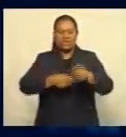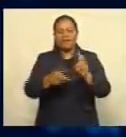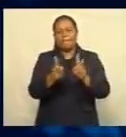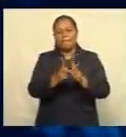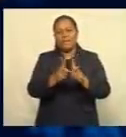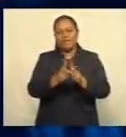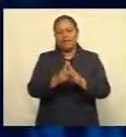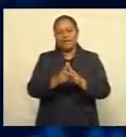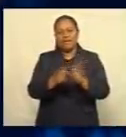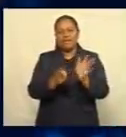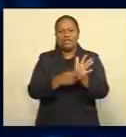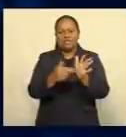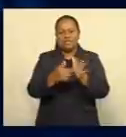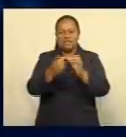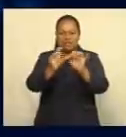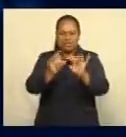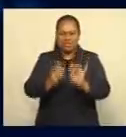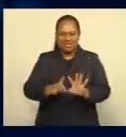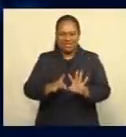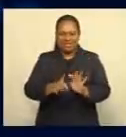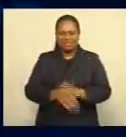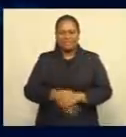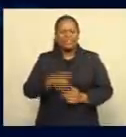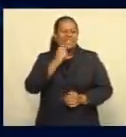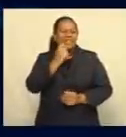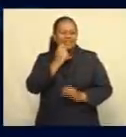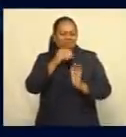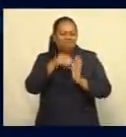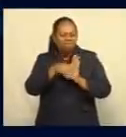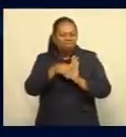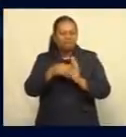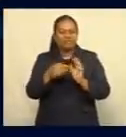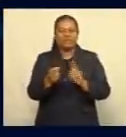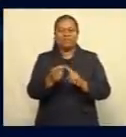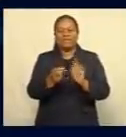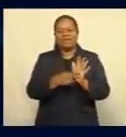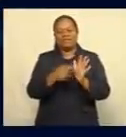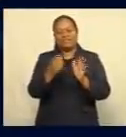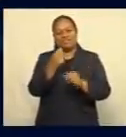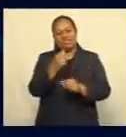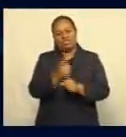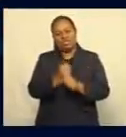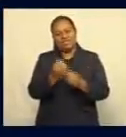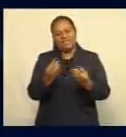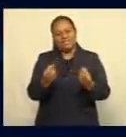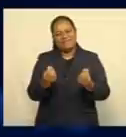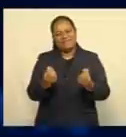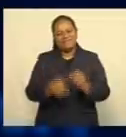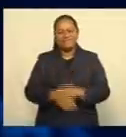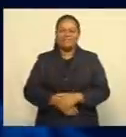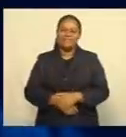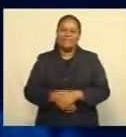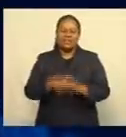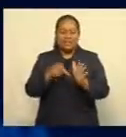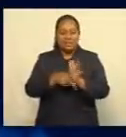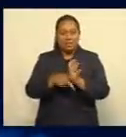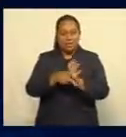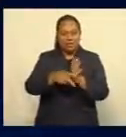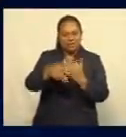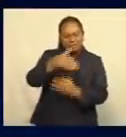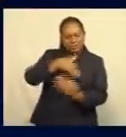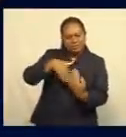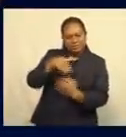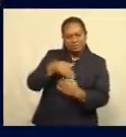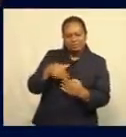Aussie and Kiwi dollars, but slipped slightly against the PNG kina and the international currencies we cover. Prices were mixed on the